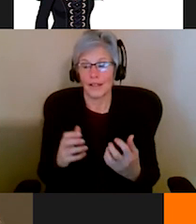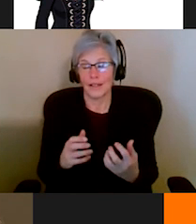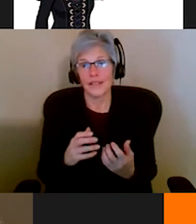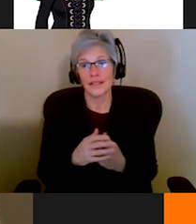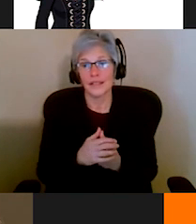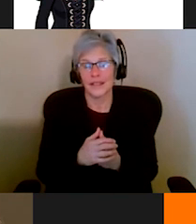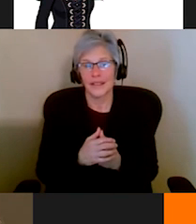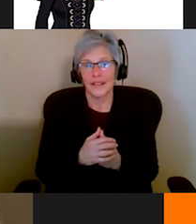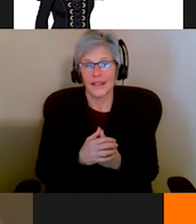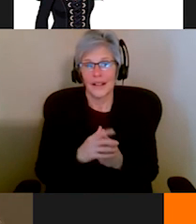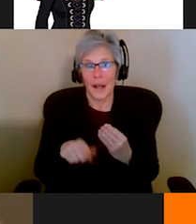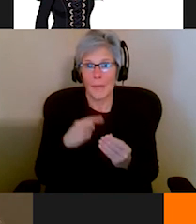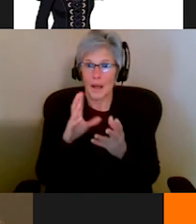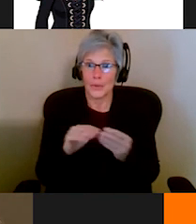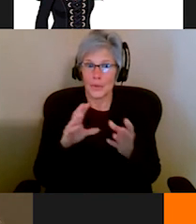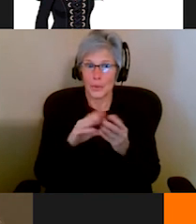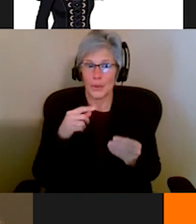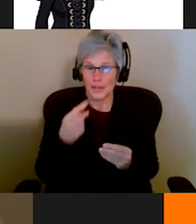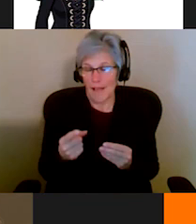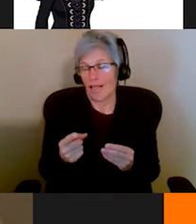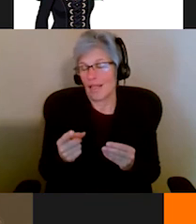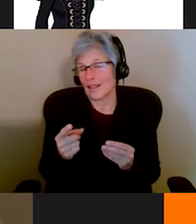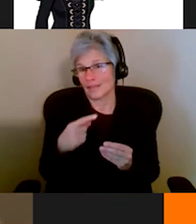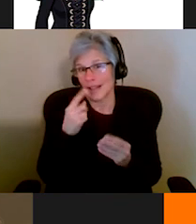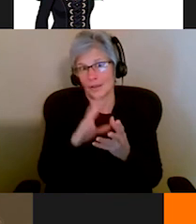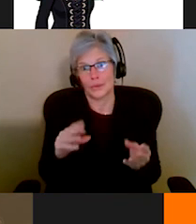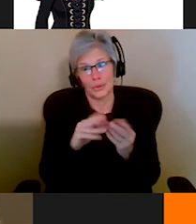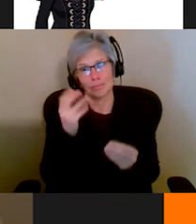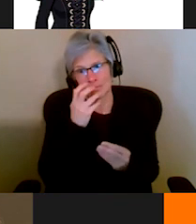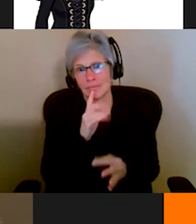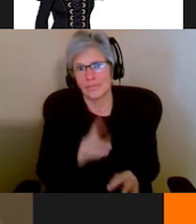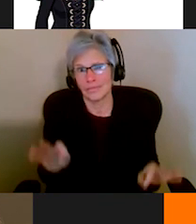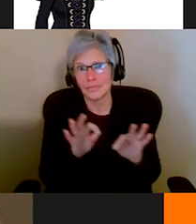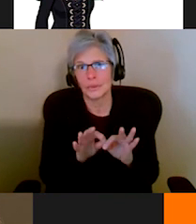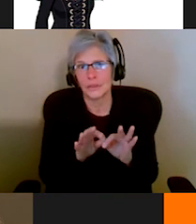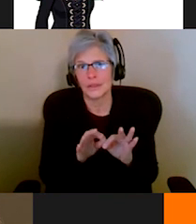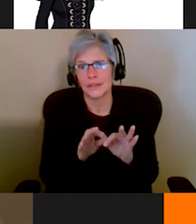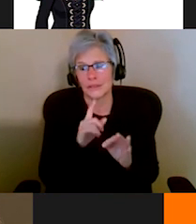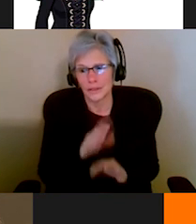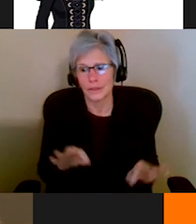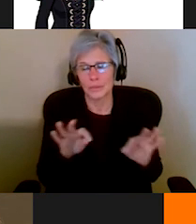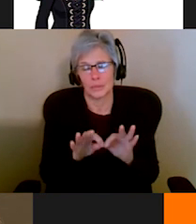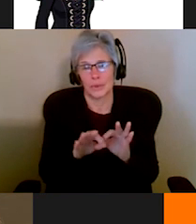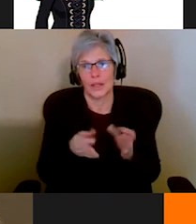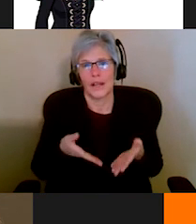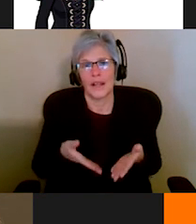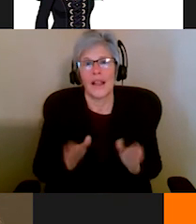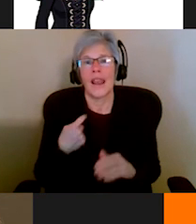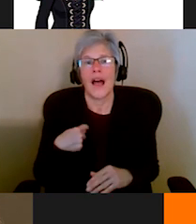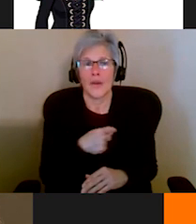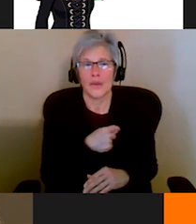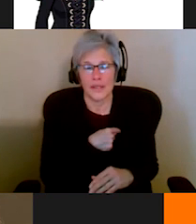family, about storytelling. Storytelling is so important. It's so important. Storytelling allows us to